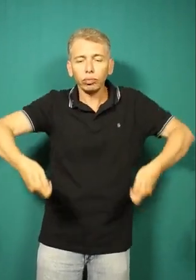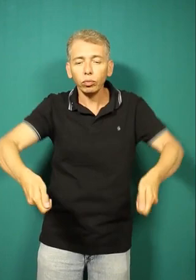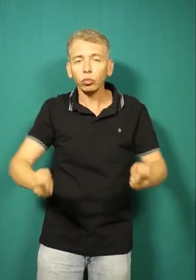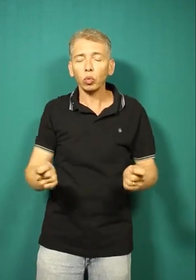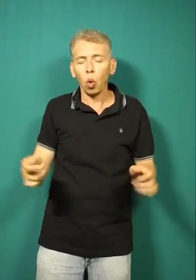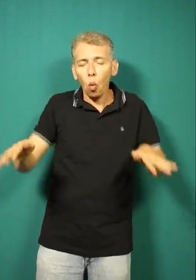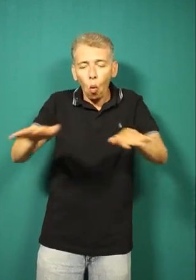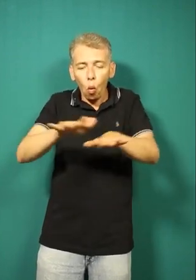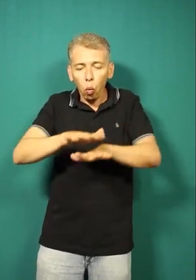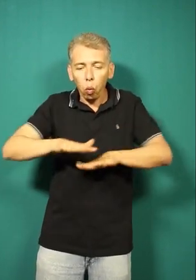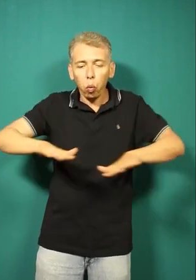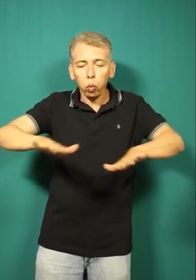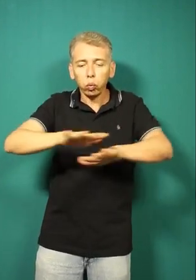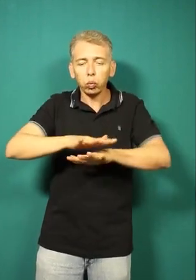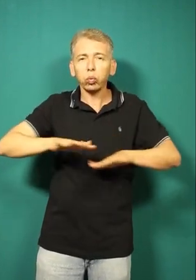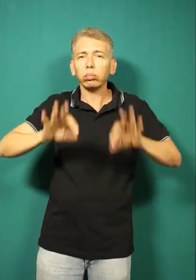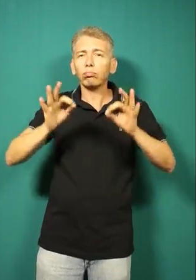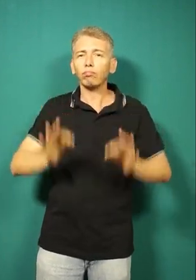fiber.